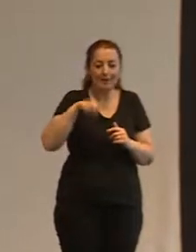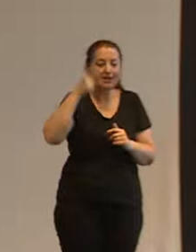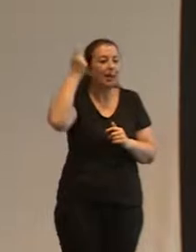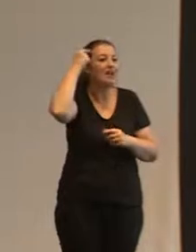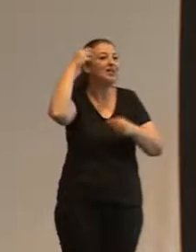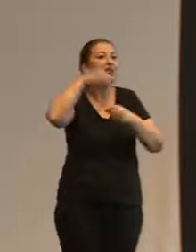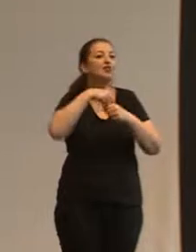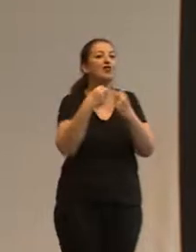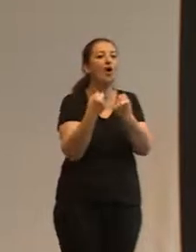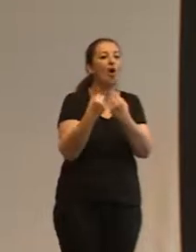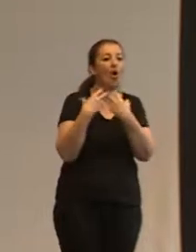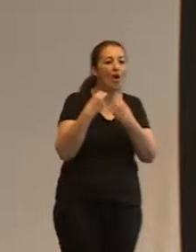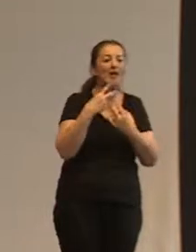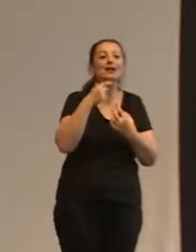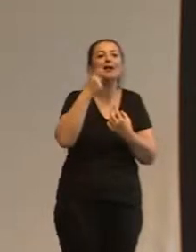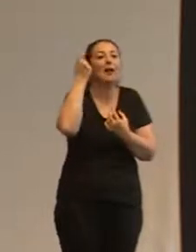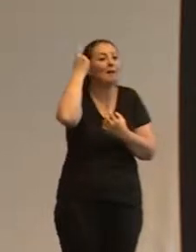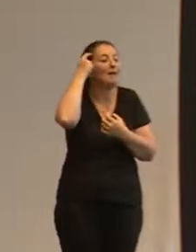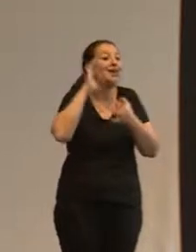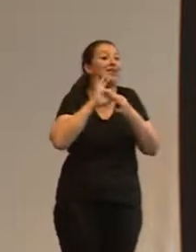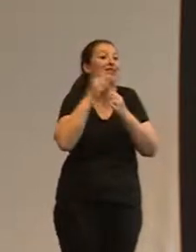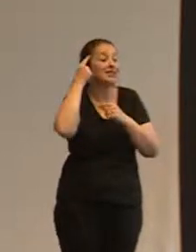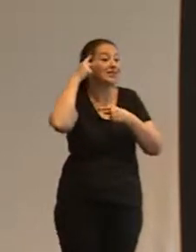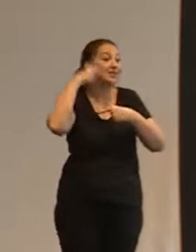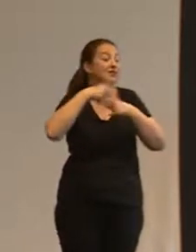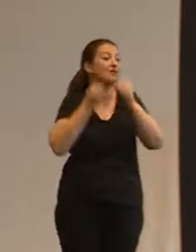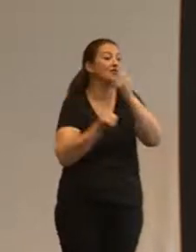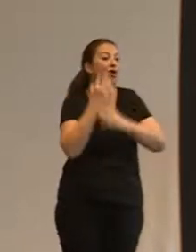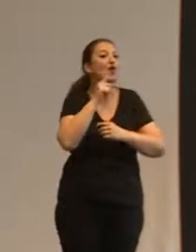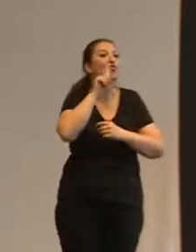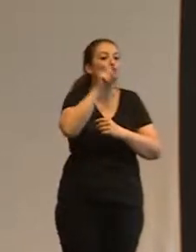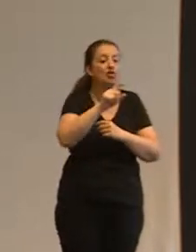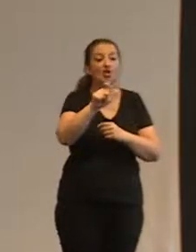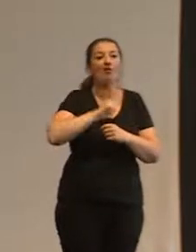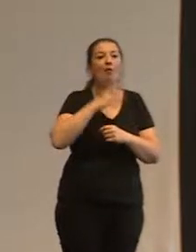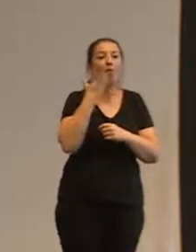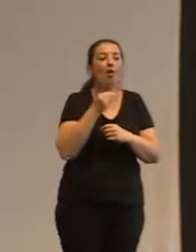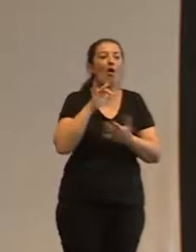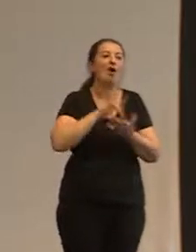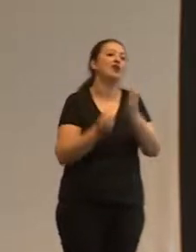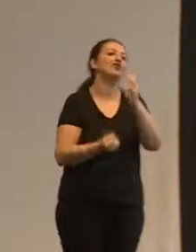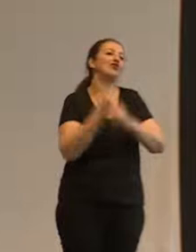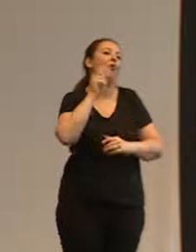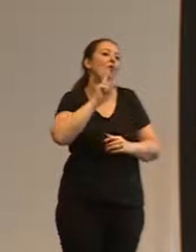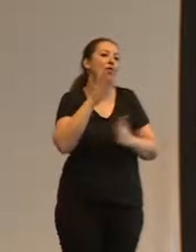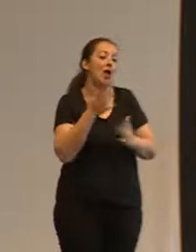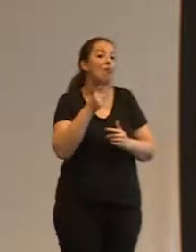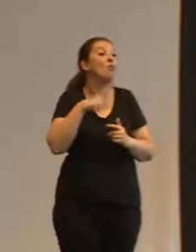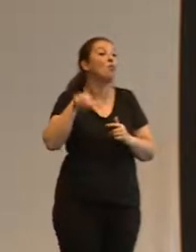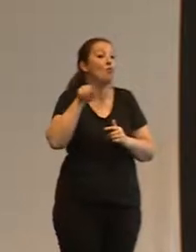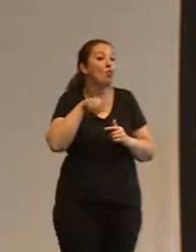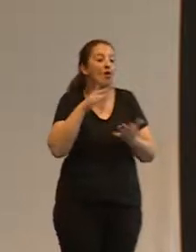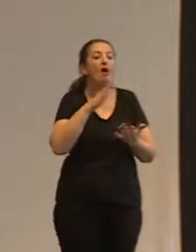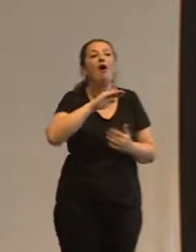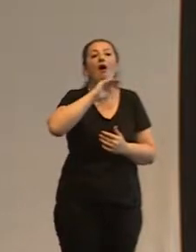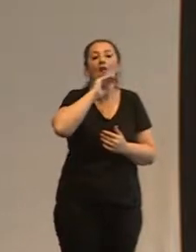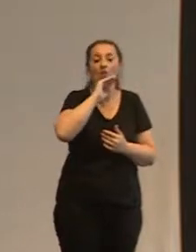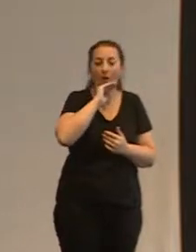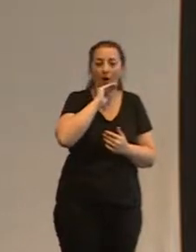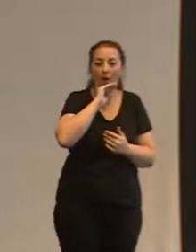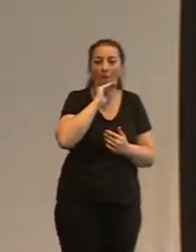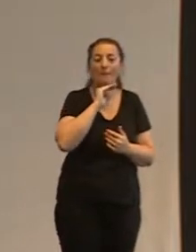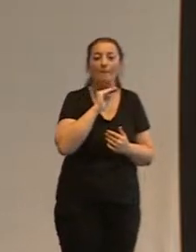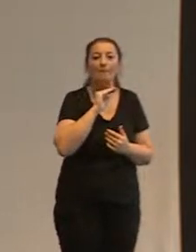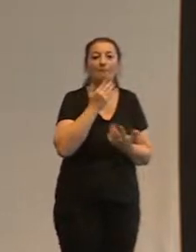this modeling will be taught by the brain so it comes about based on the question of how